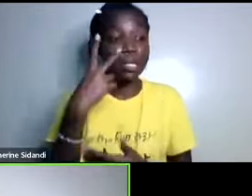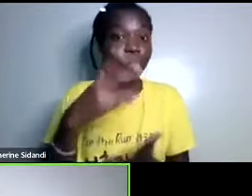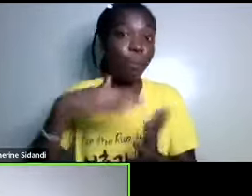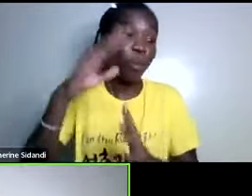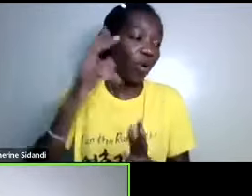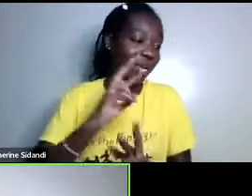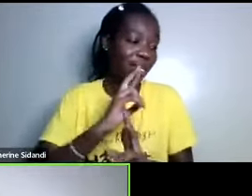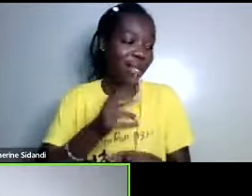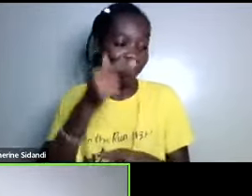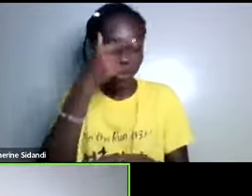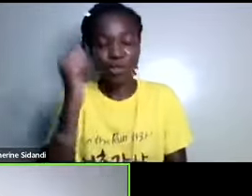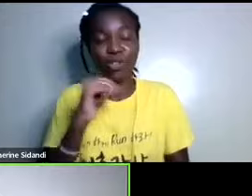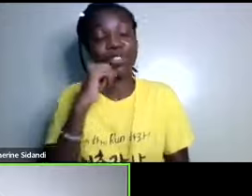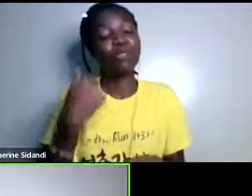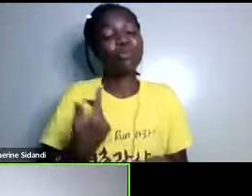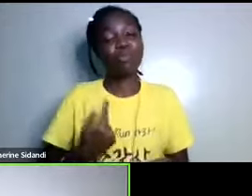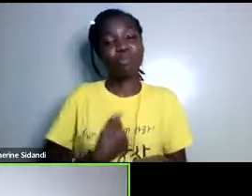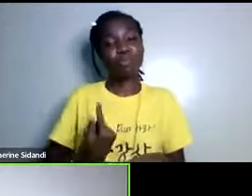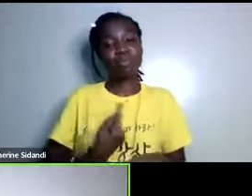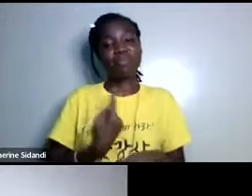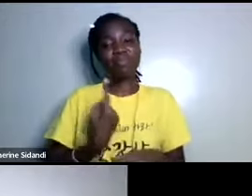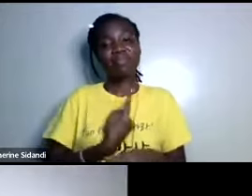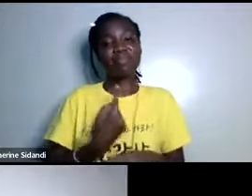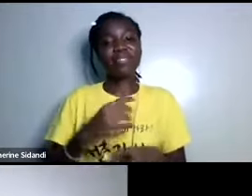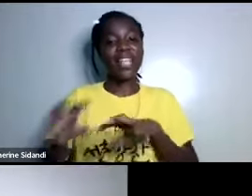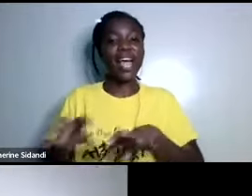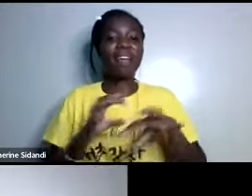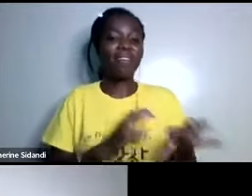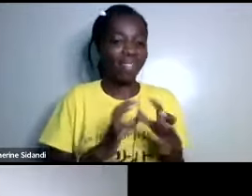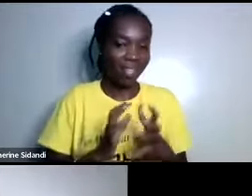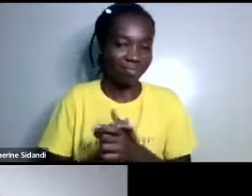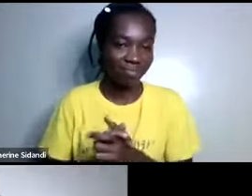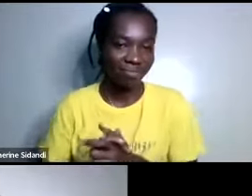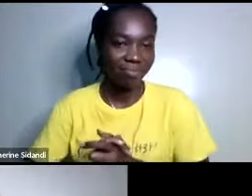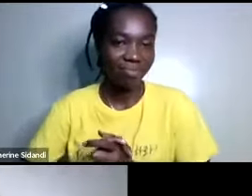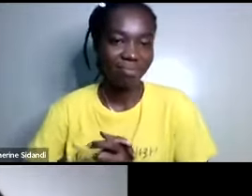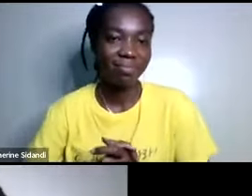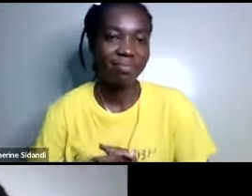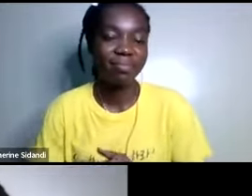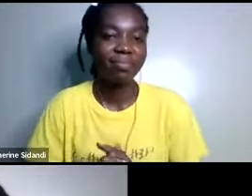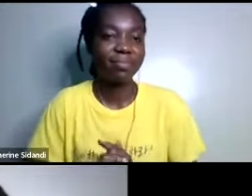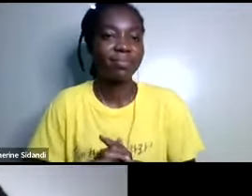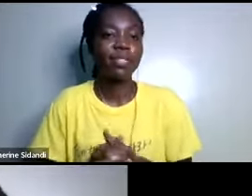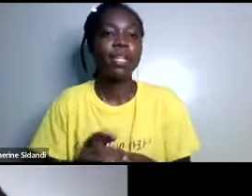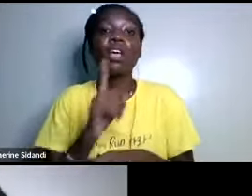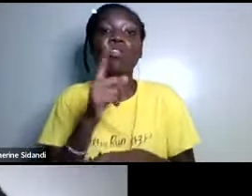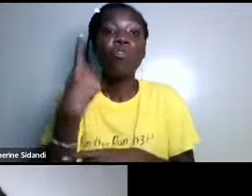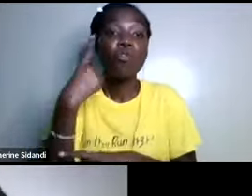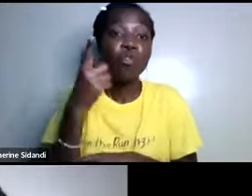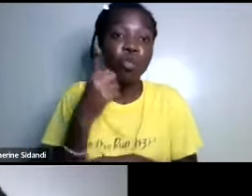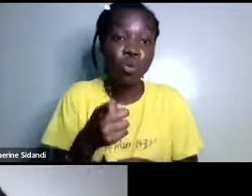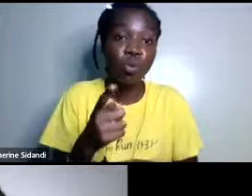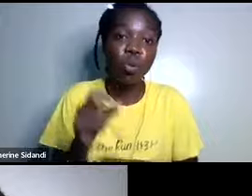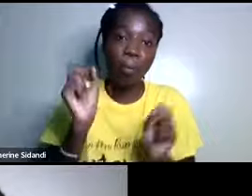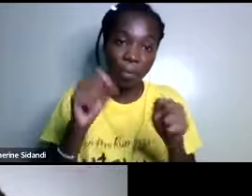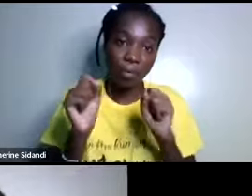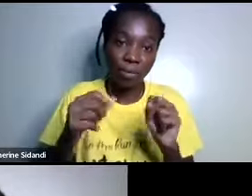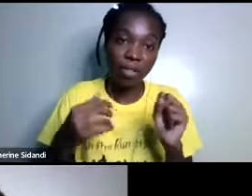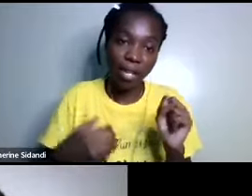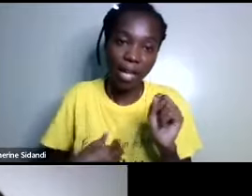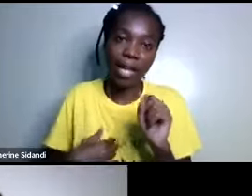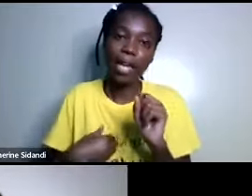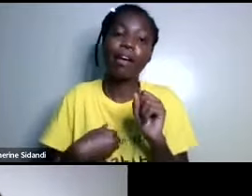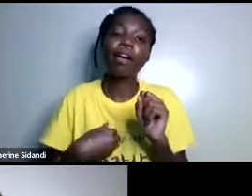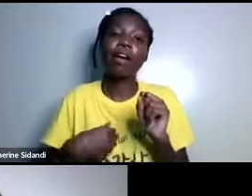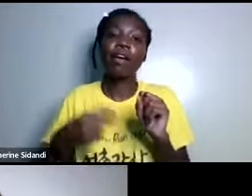alone, struggling. So what I can do, Grace, for you is we can have a physical demo